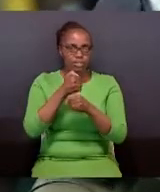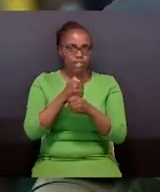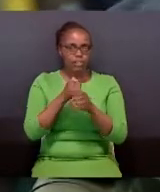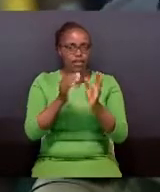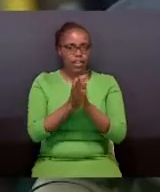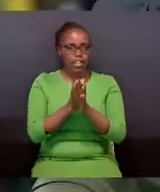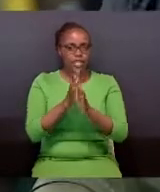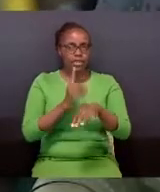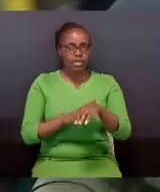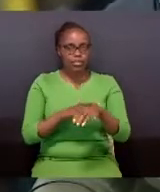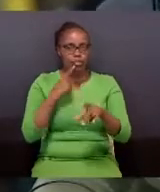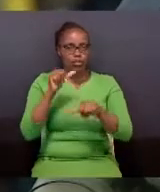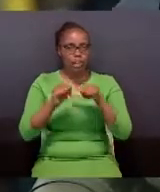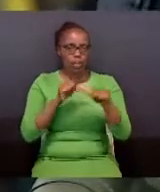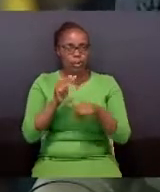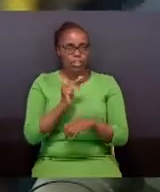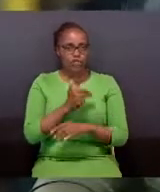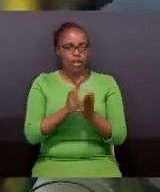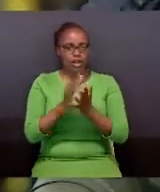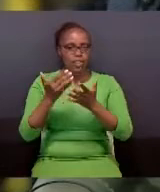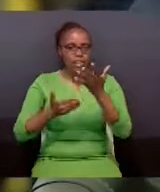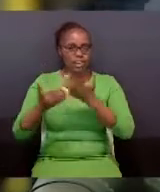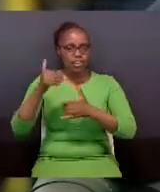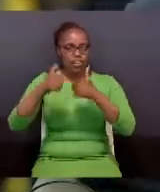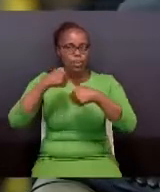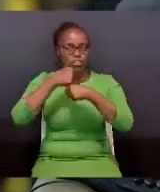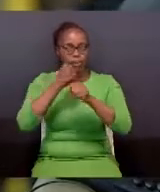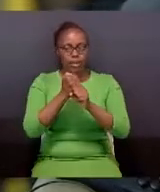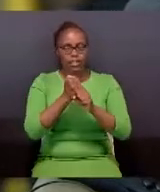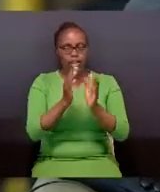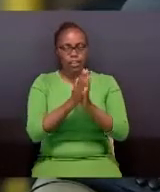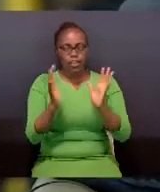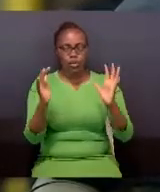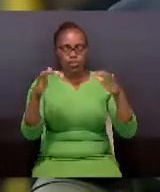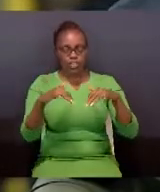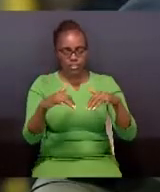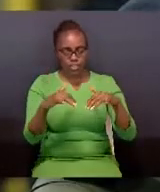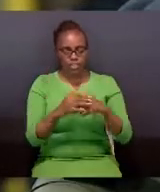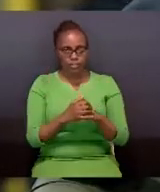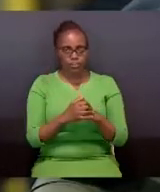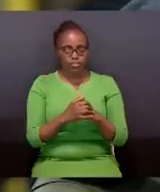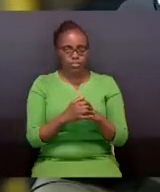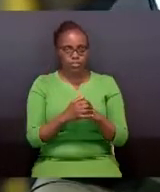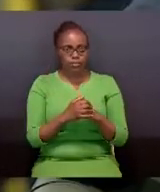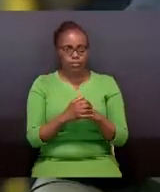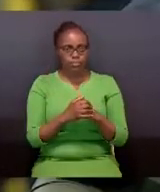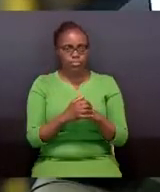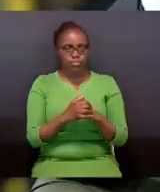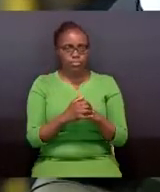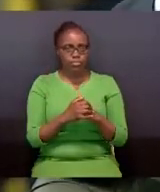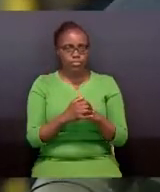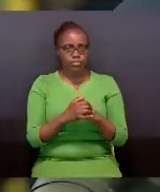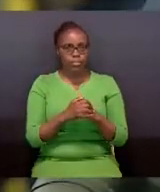when it comes to us in these interactions, in these meetings, in these conferences, to be able to